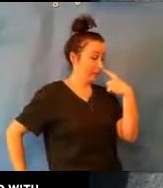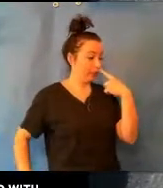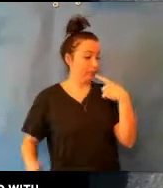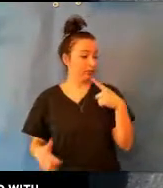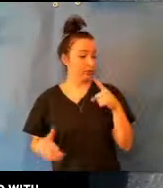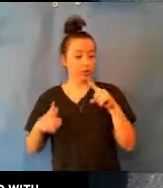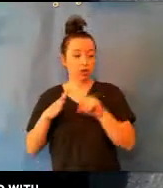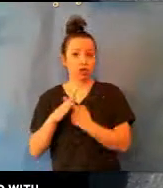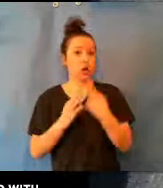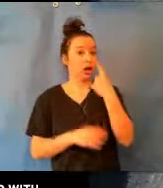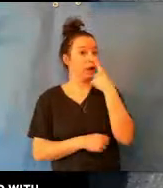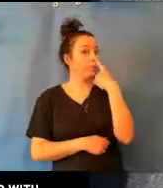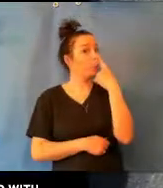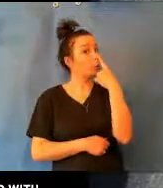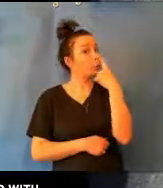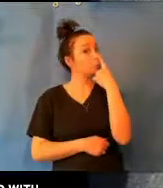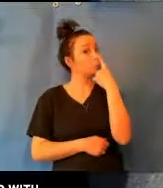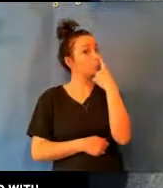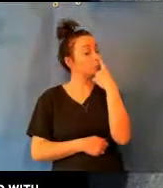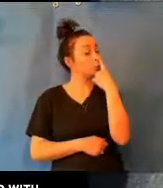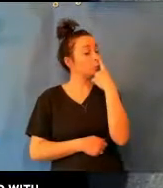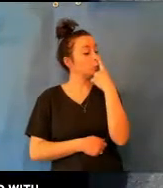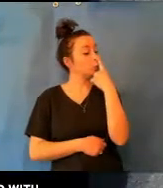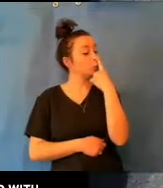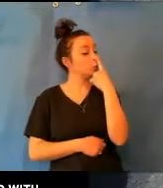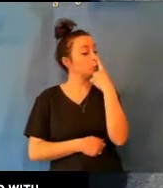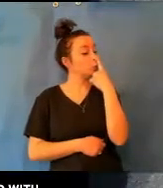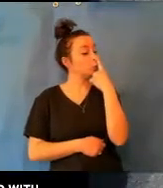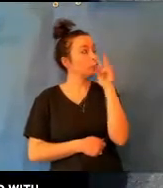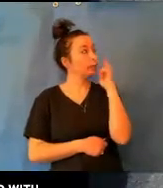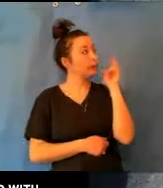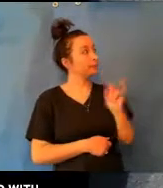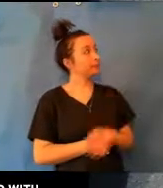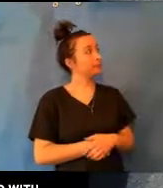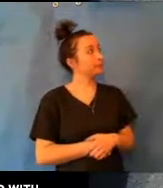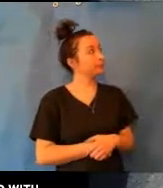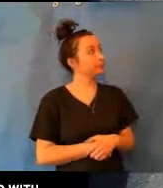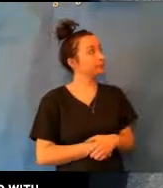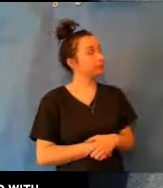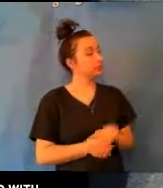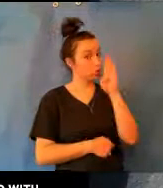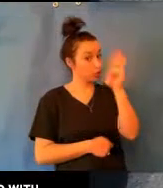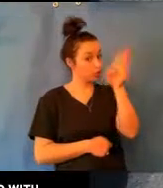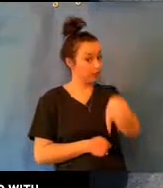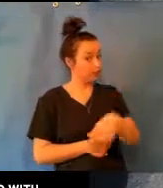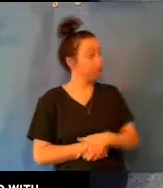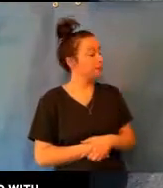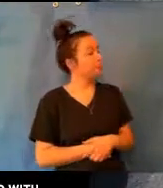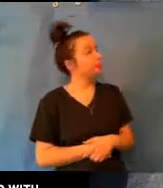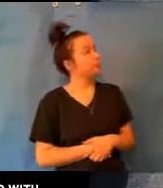start where it's touching the end. And they go in a straight line, or as straight of a line as we can